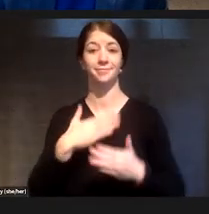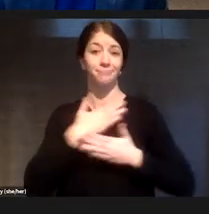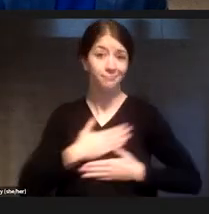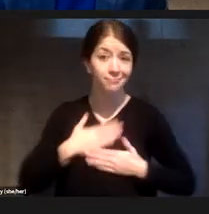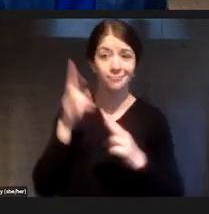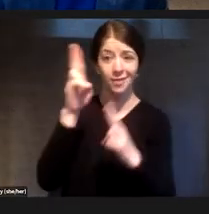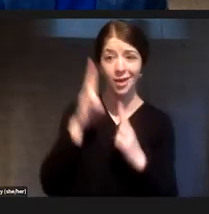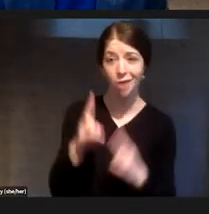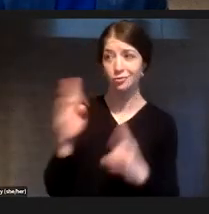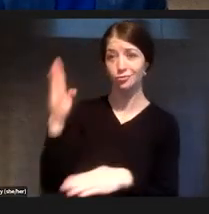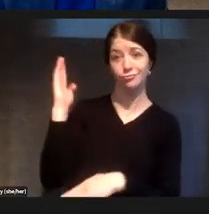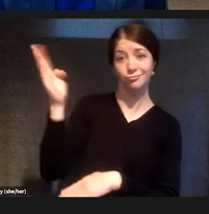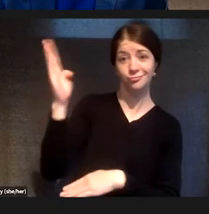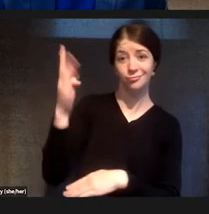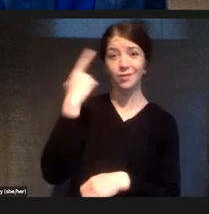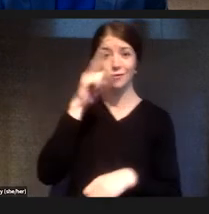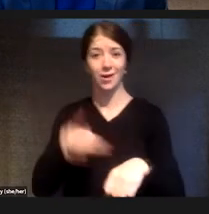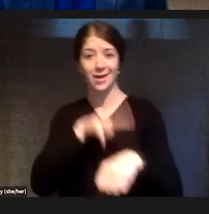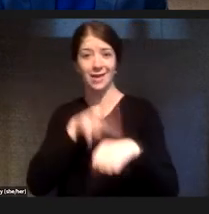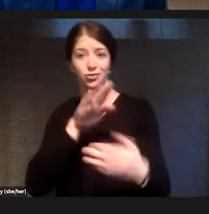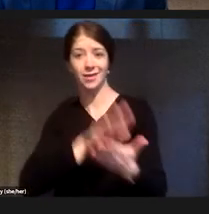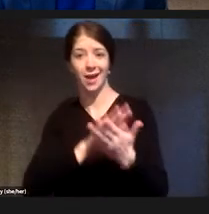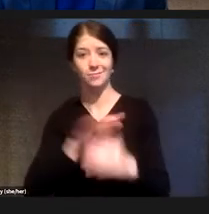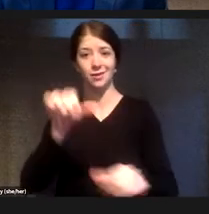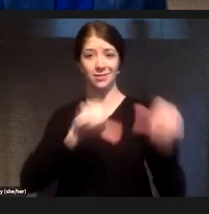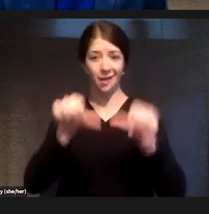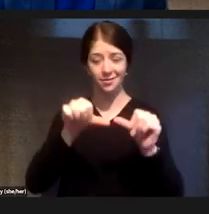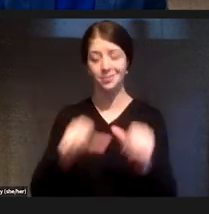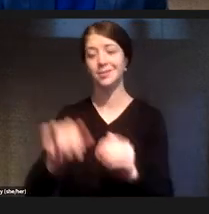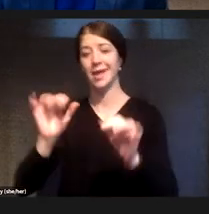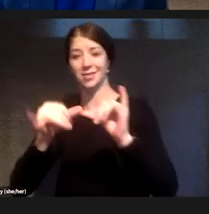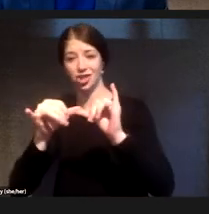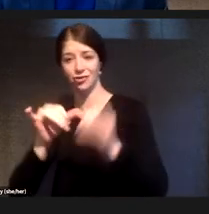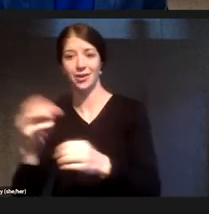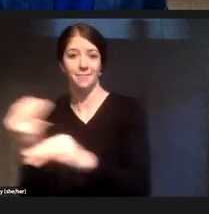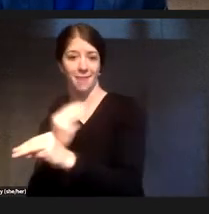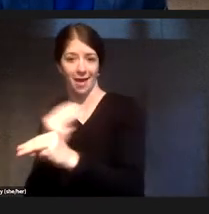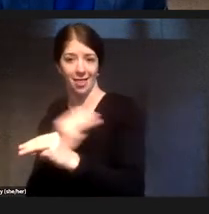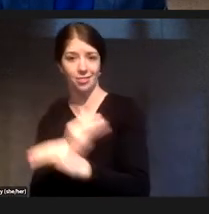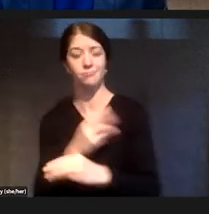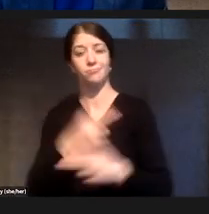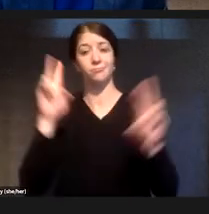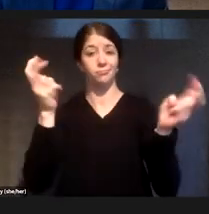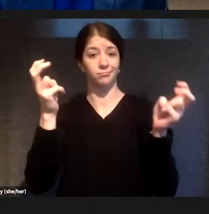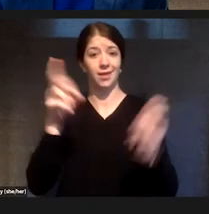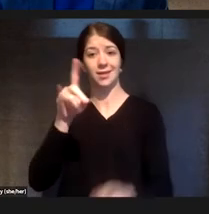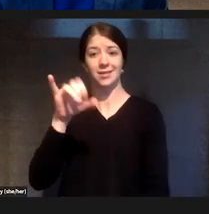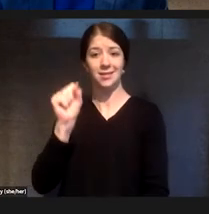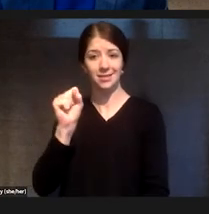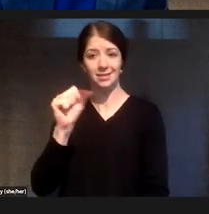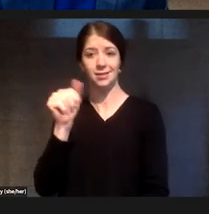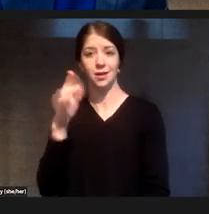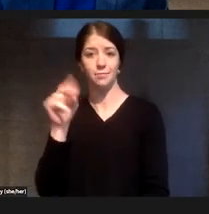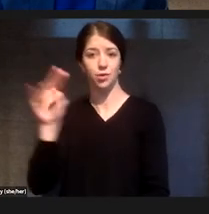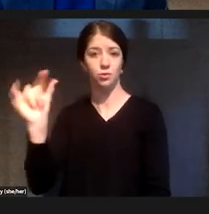deliver this keynote for the National Academies of Sciences, Engineering, and Math, entitled Disabusing Disability, hoping